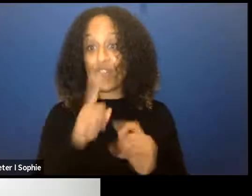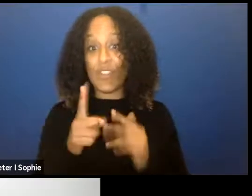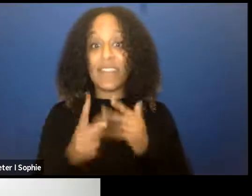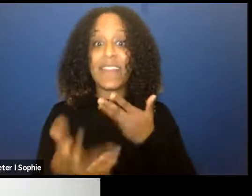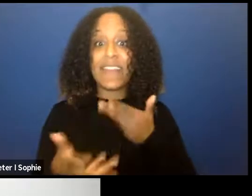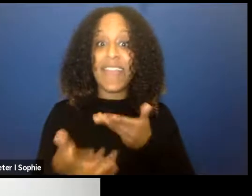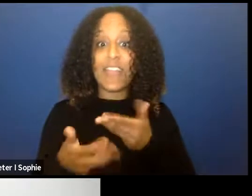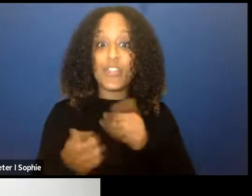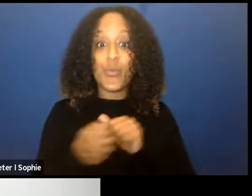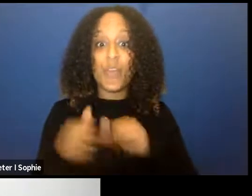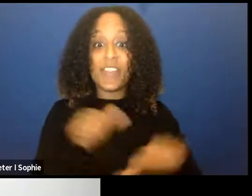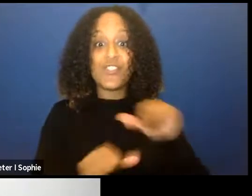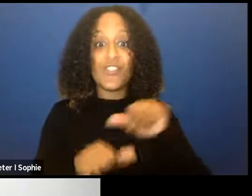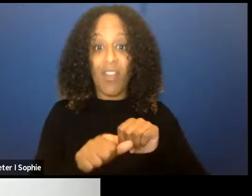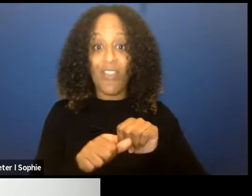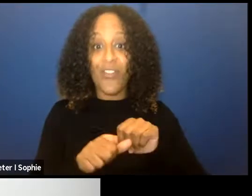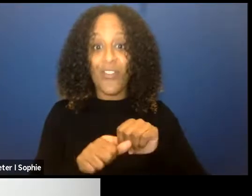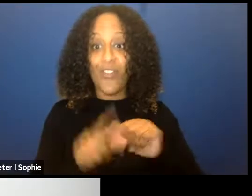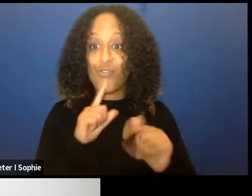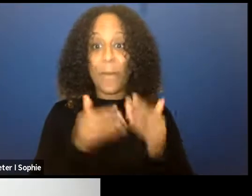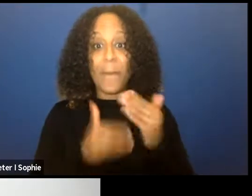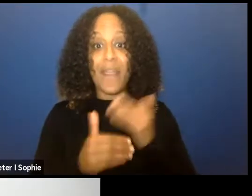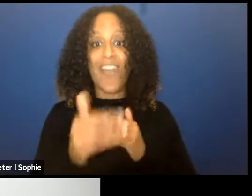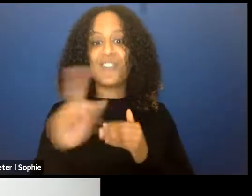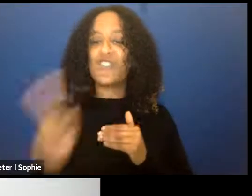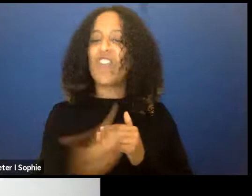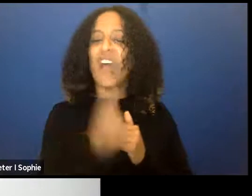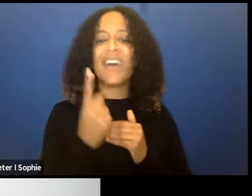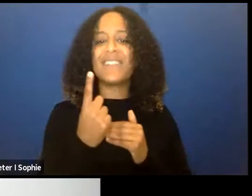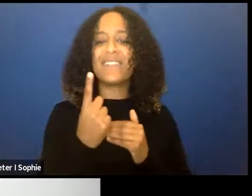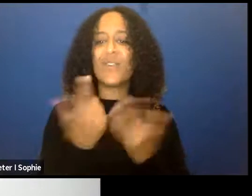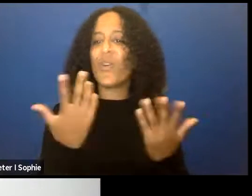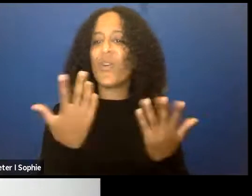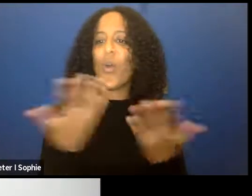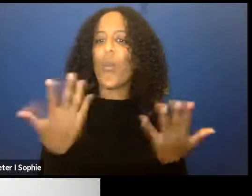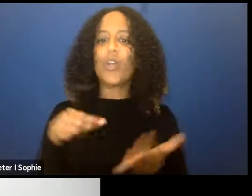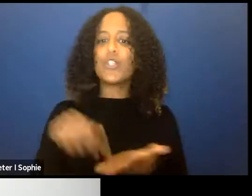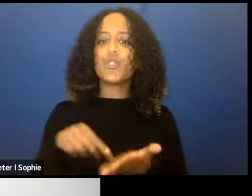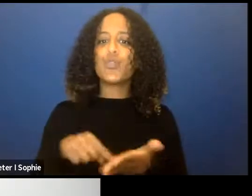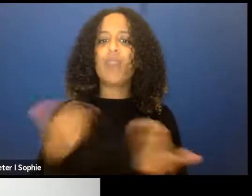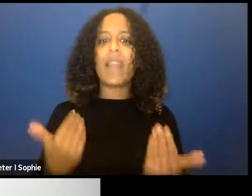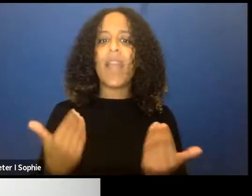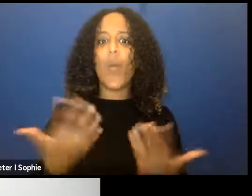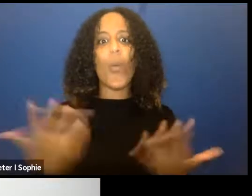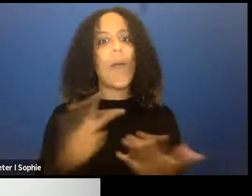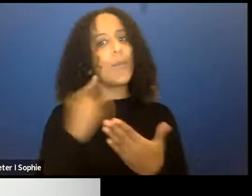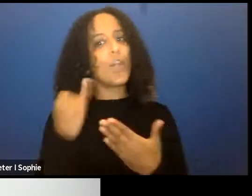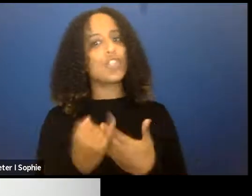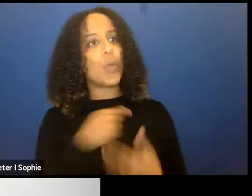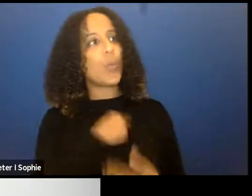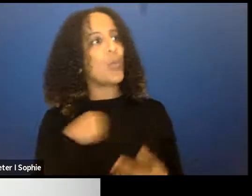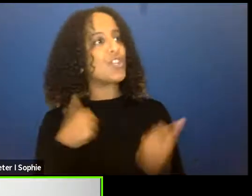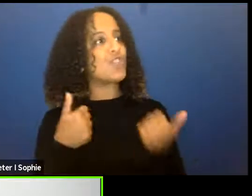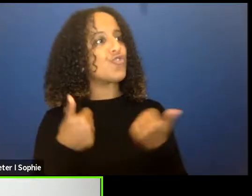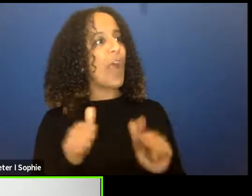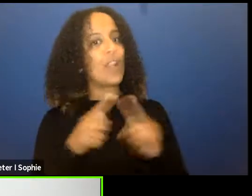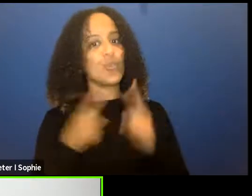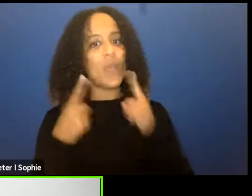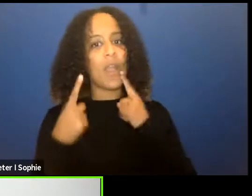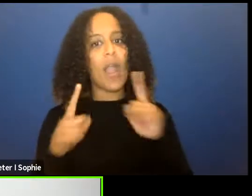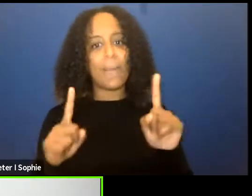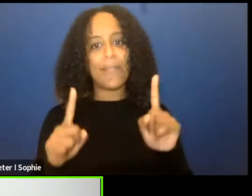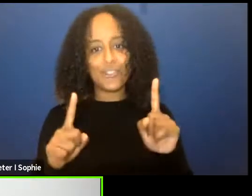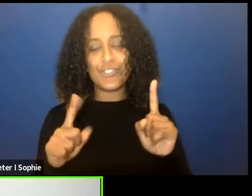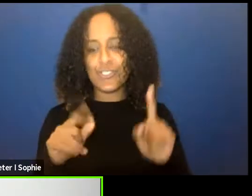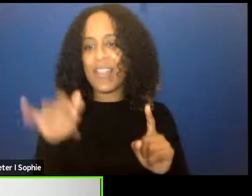engage with one another beyond just what's due right now, what project are we trying to accomplish? Mm-hmm.